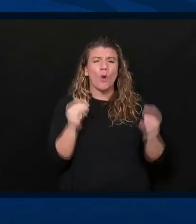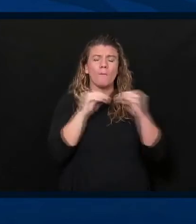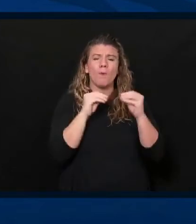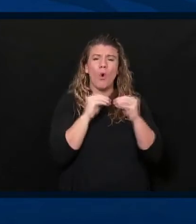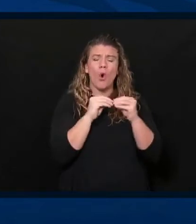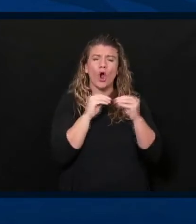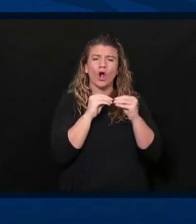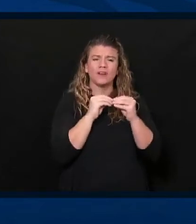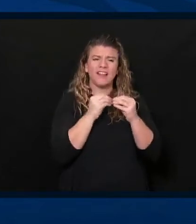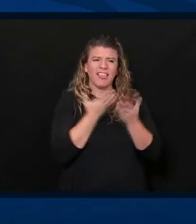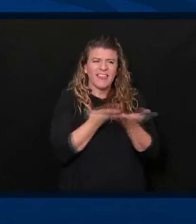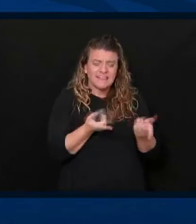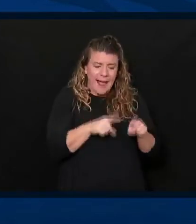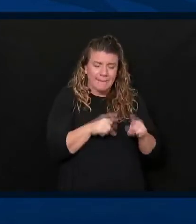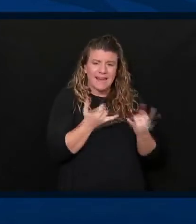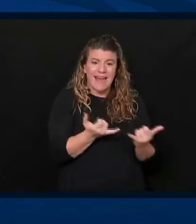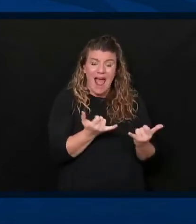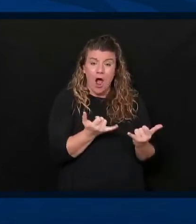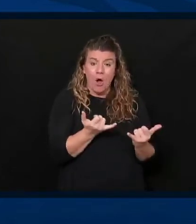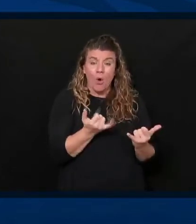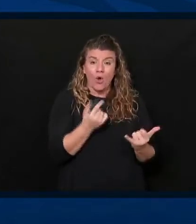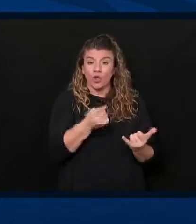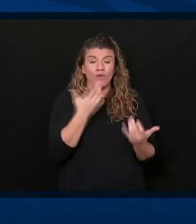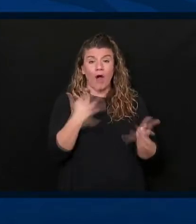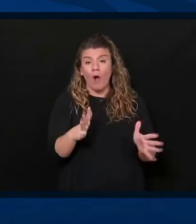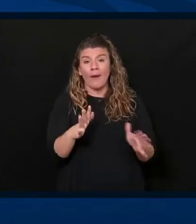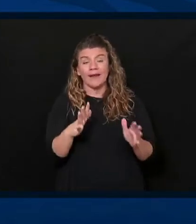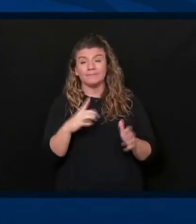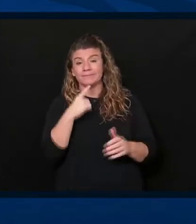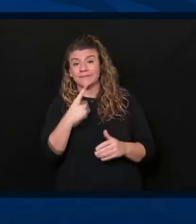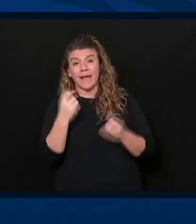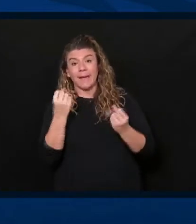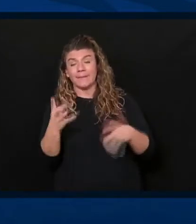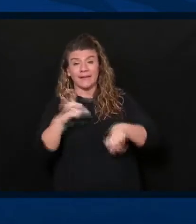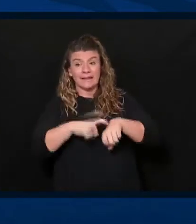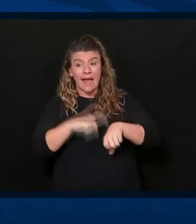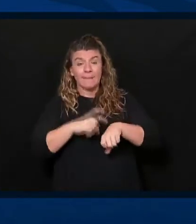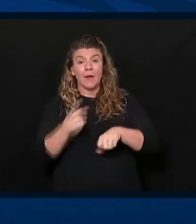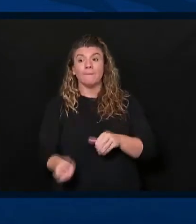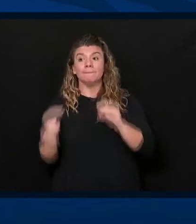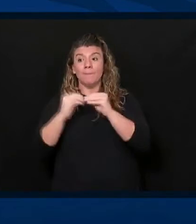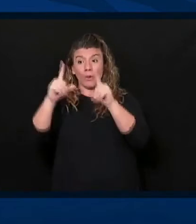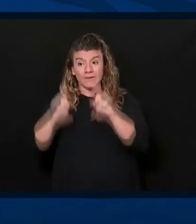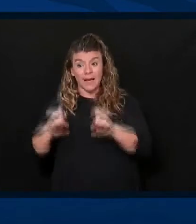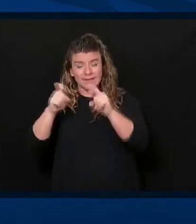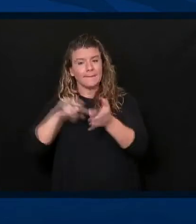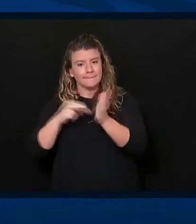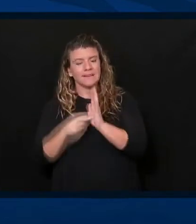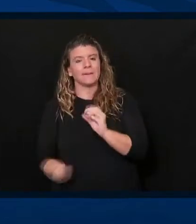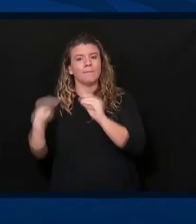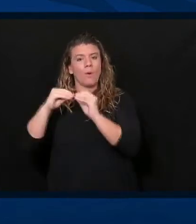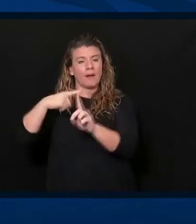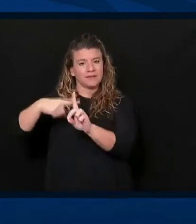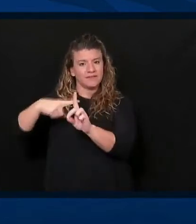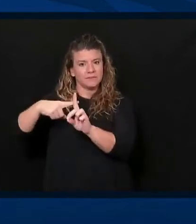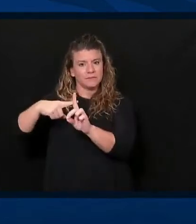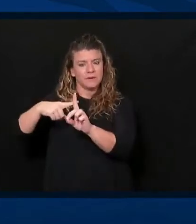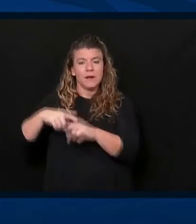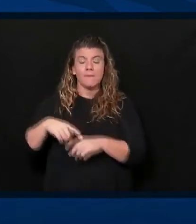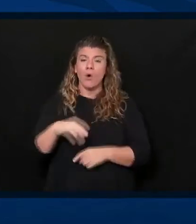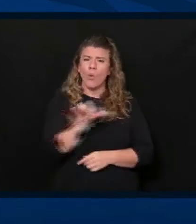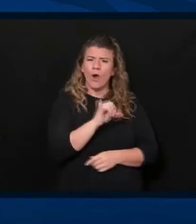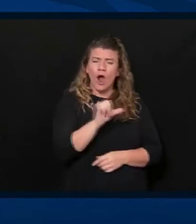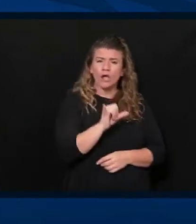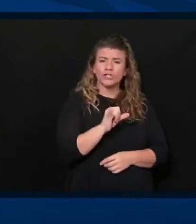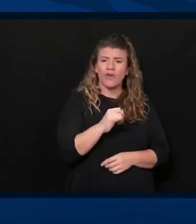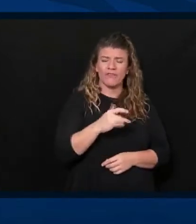is facing? Obviously, you've said many times that when you have more testing, you get more positives, but we're also hearing of community spread,